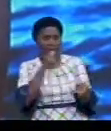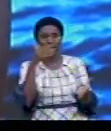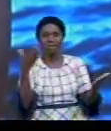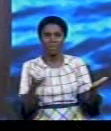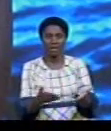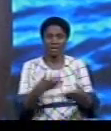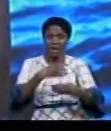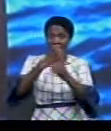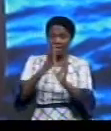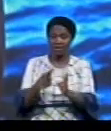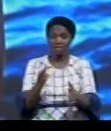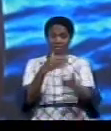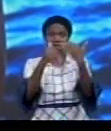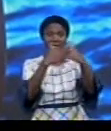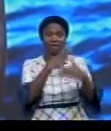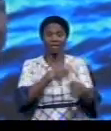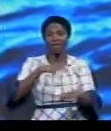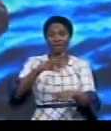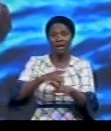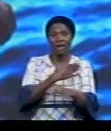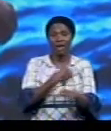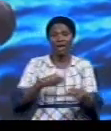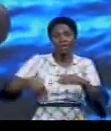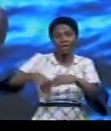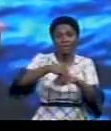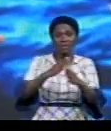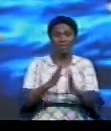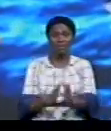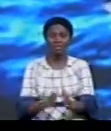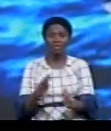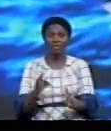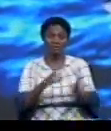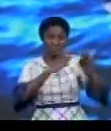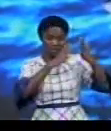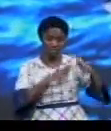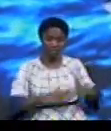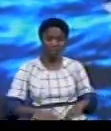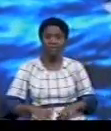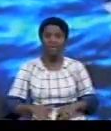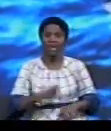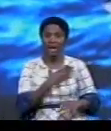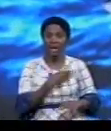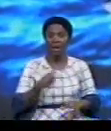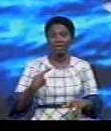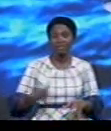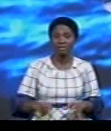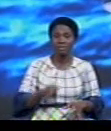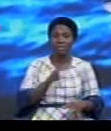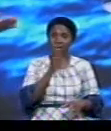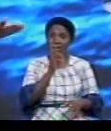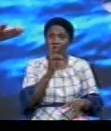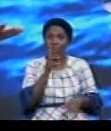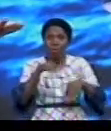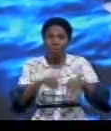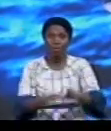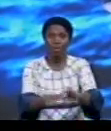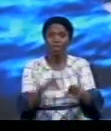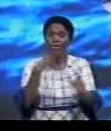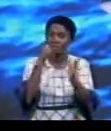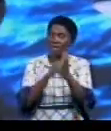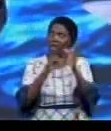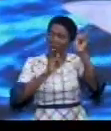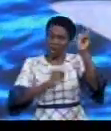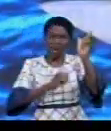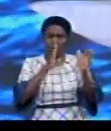the master of the sea and the ocean, and he says, I will be with you, why then will